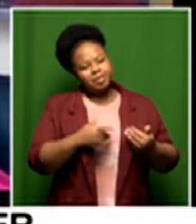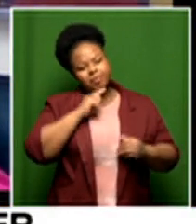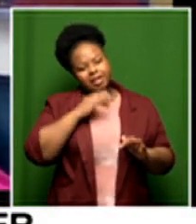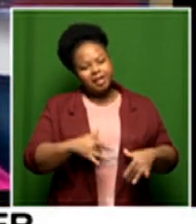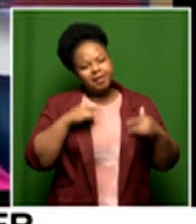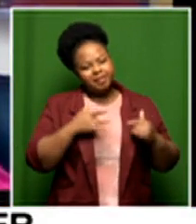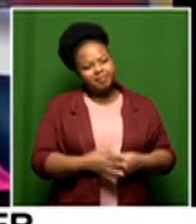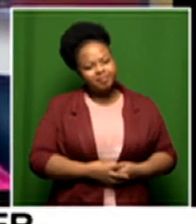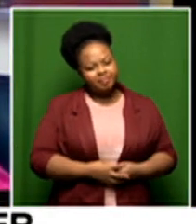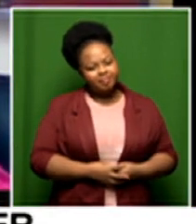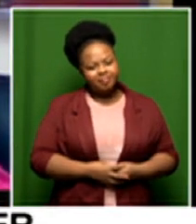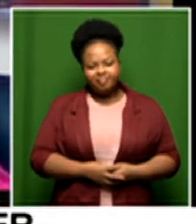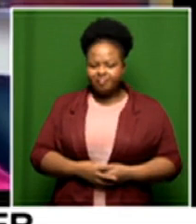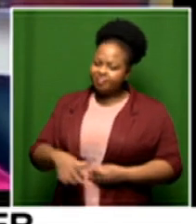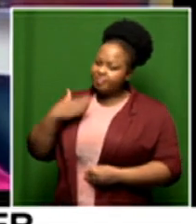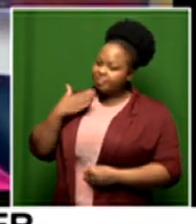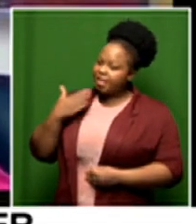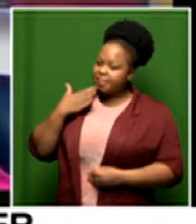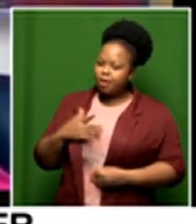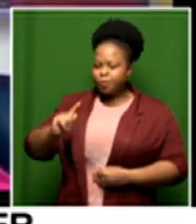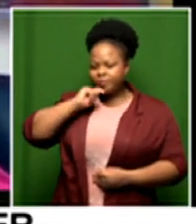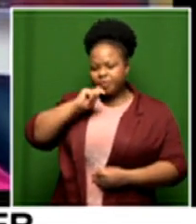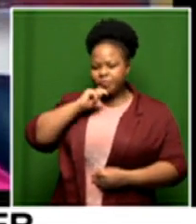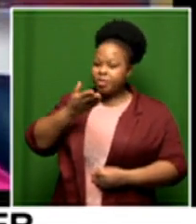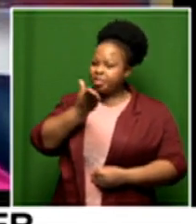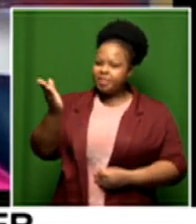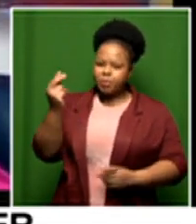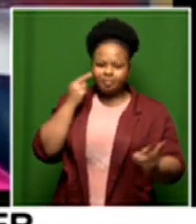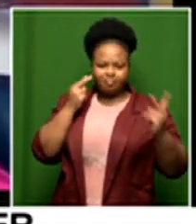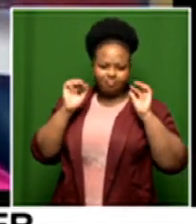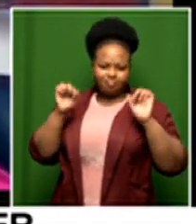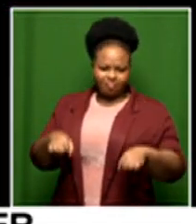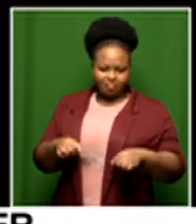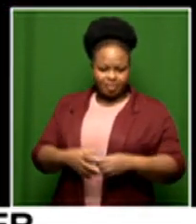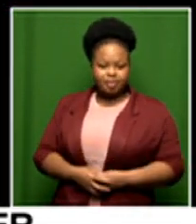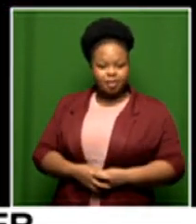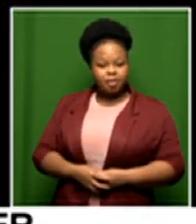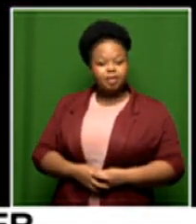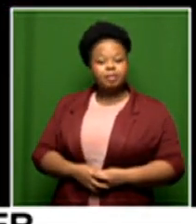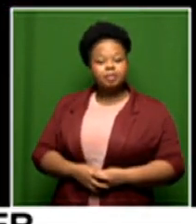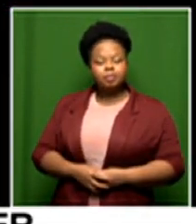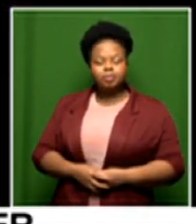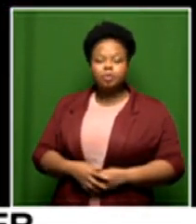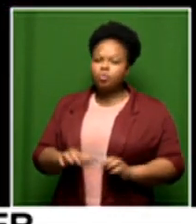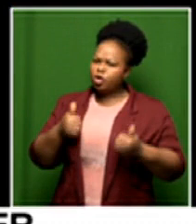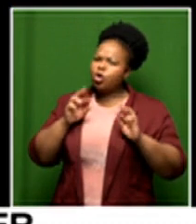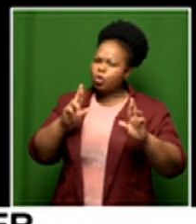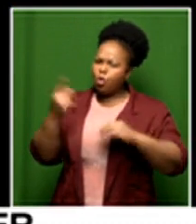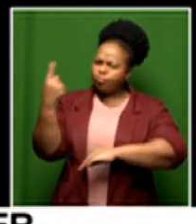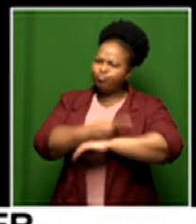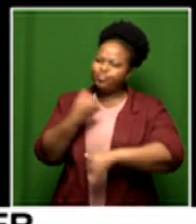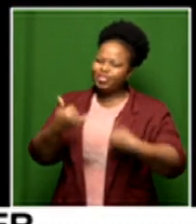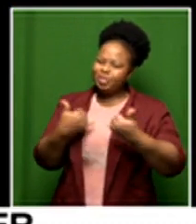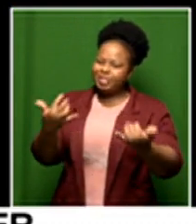Live. Thank you so much, and a good morning to all your viewers out there in Maya. Have a great day today.